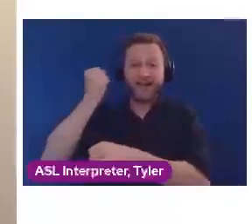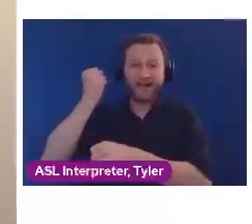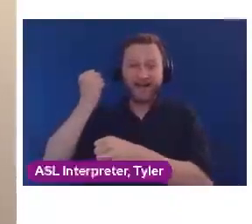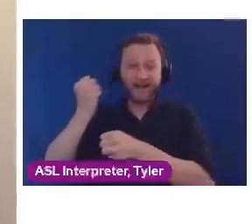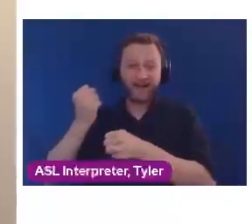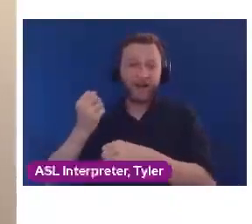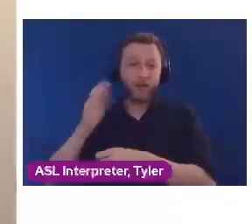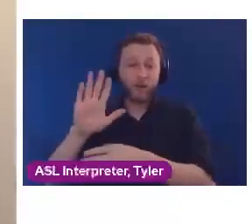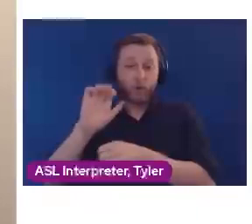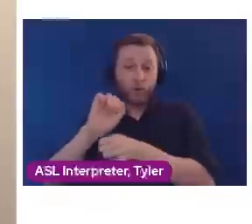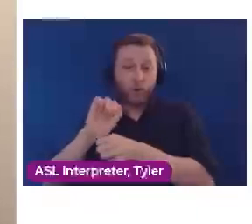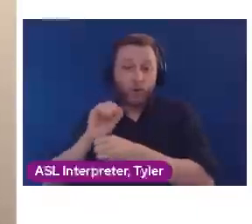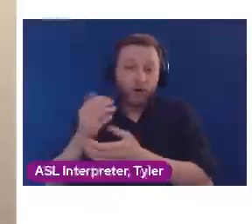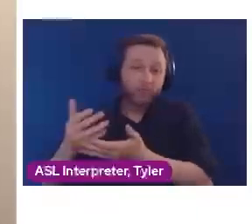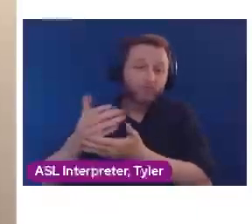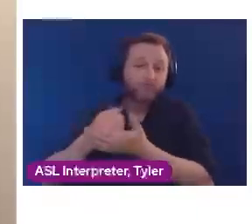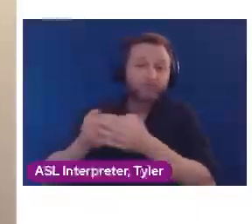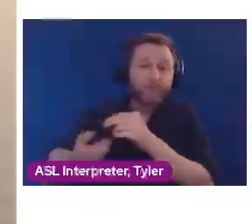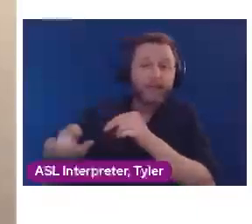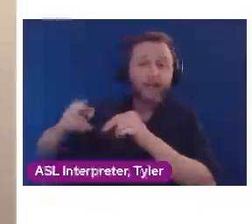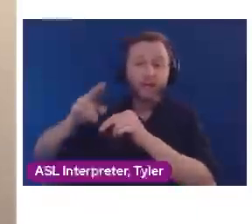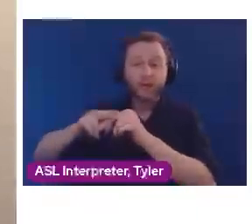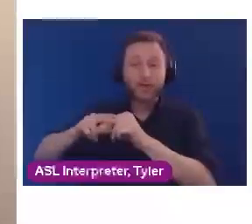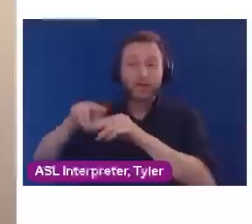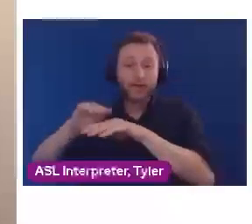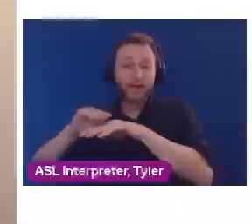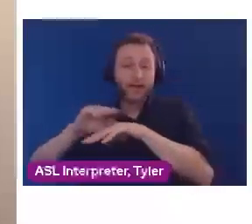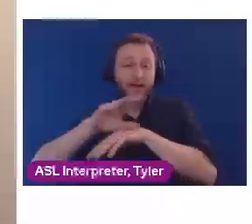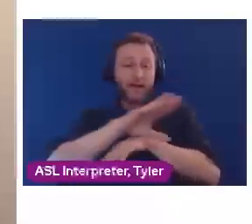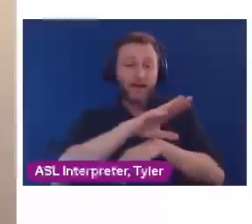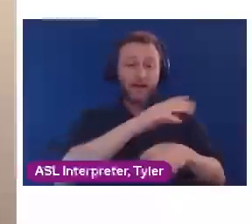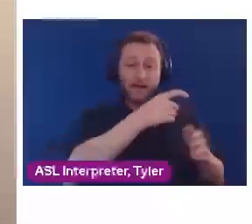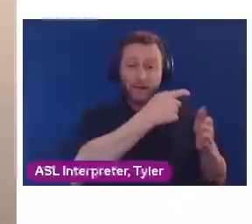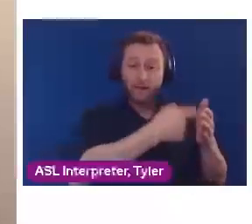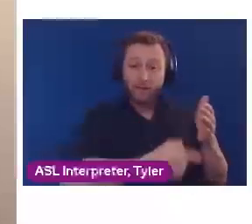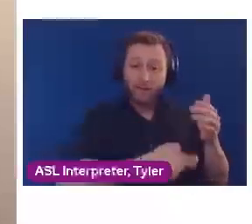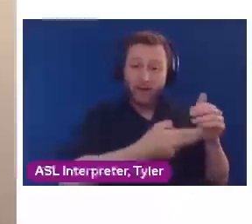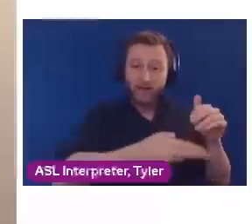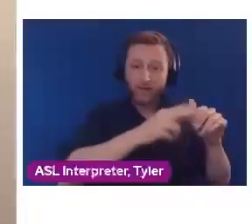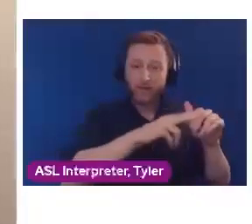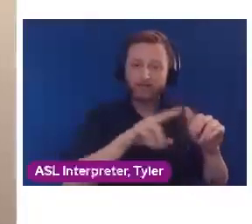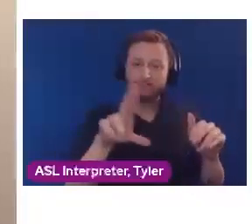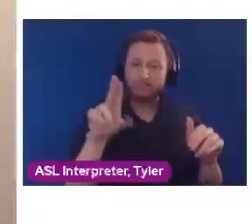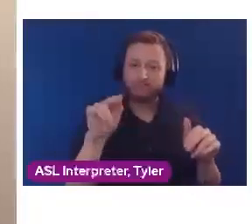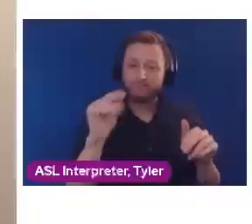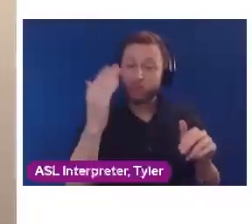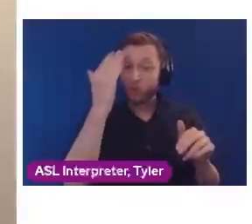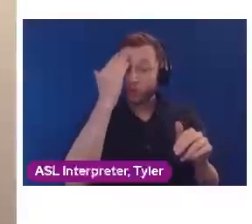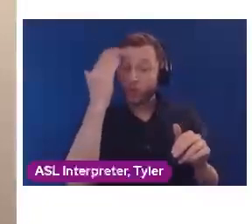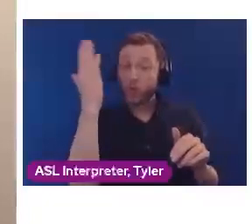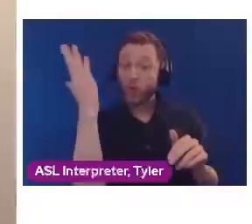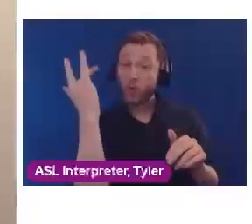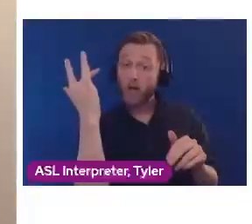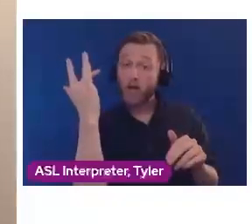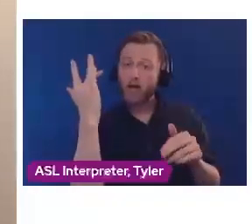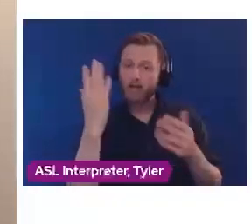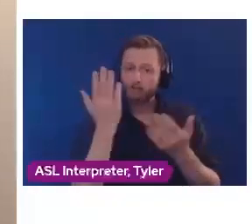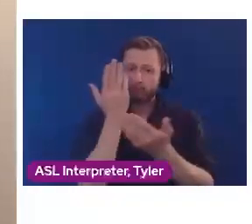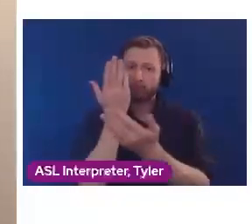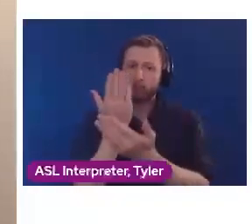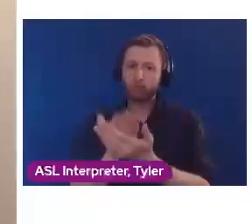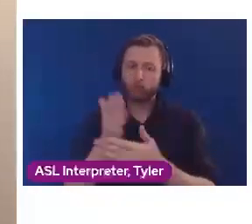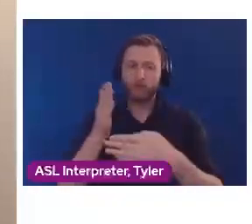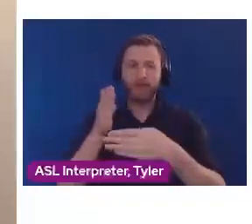your wages are up. And we know that because average wages have not the increase in average